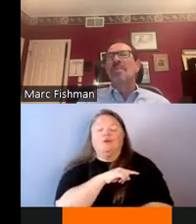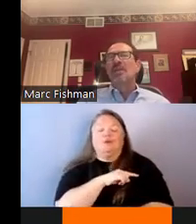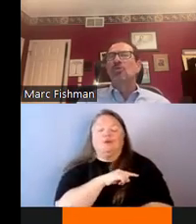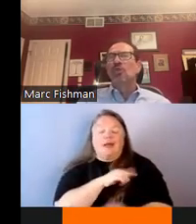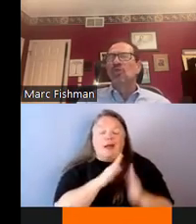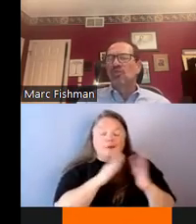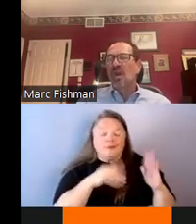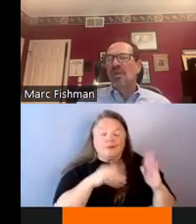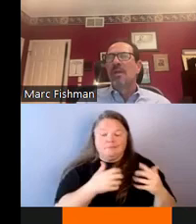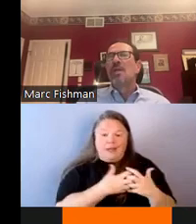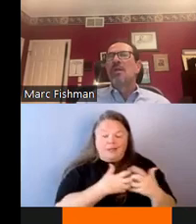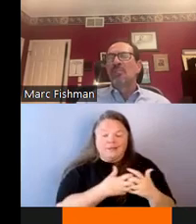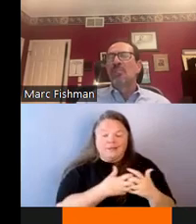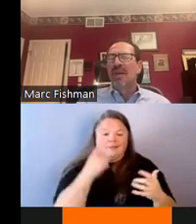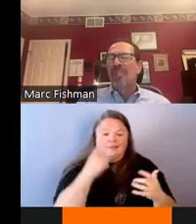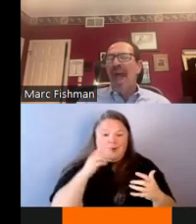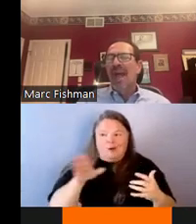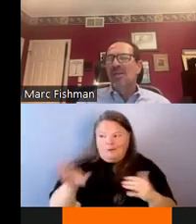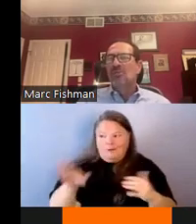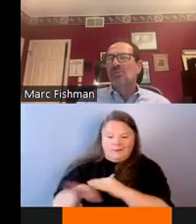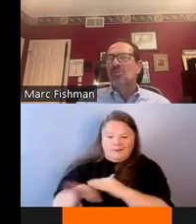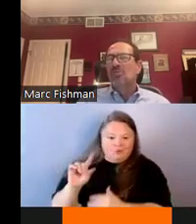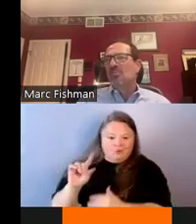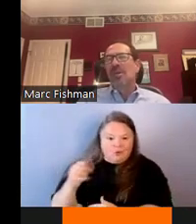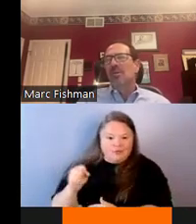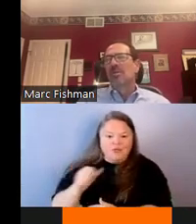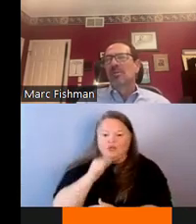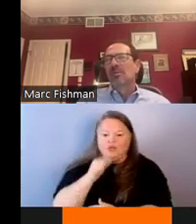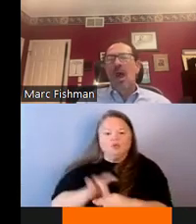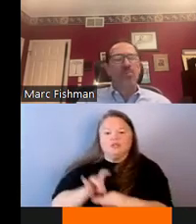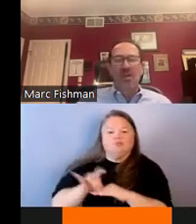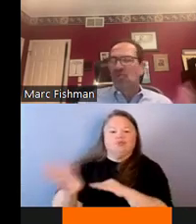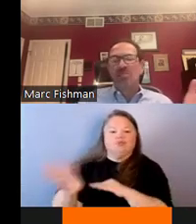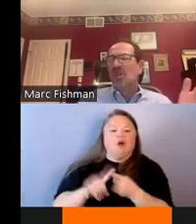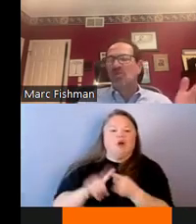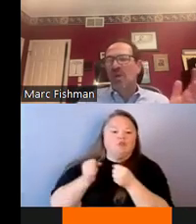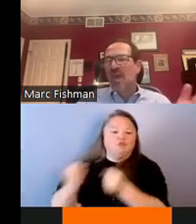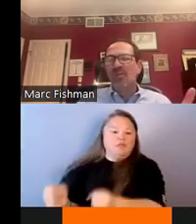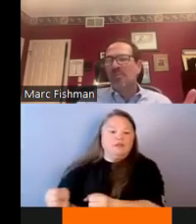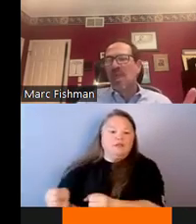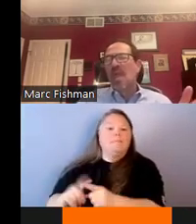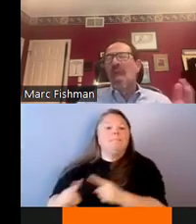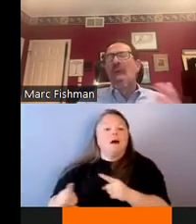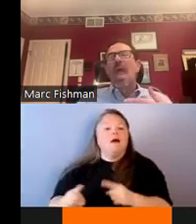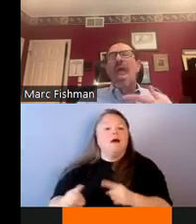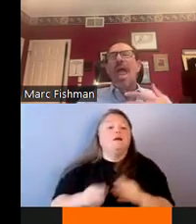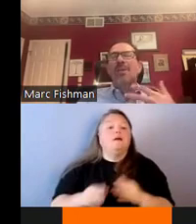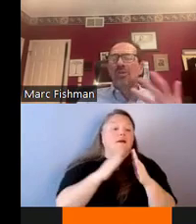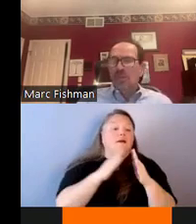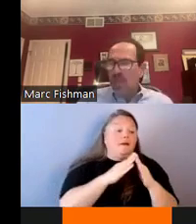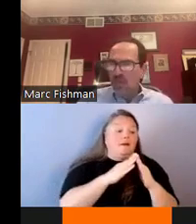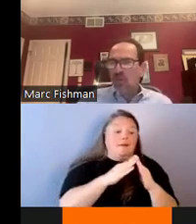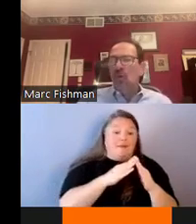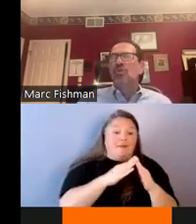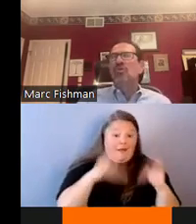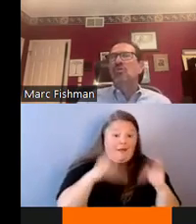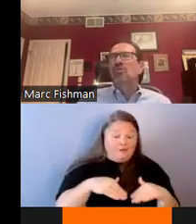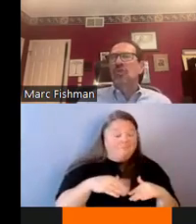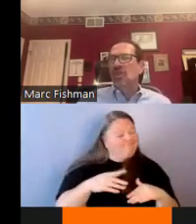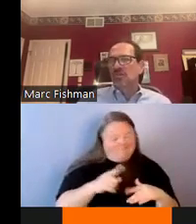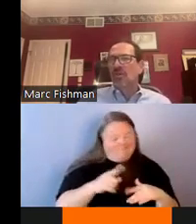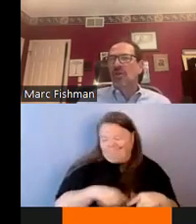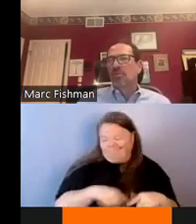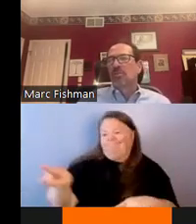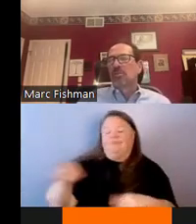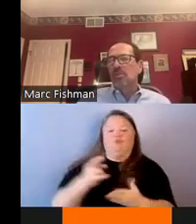relapse, that you don't just street them, you bring them back into treatment, outpatient, inpatient, whatever. And this